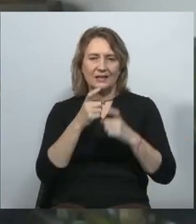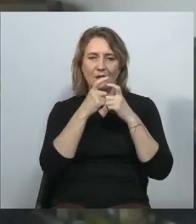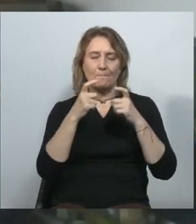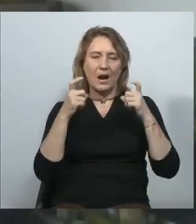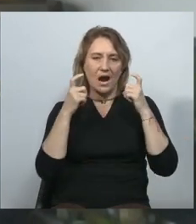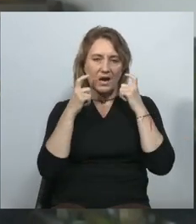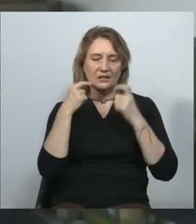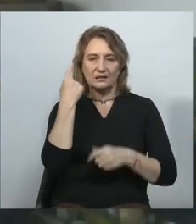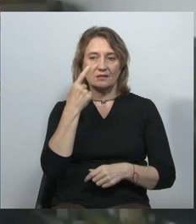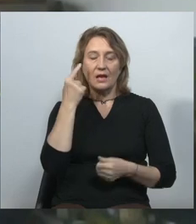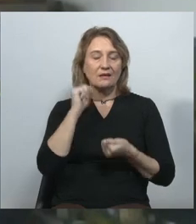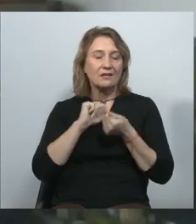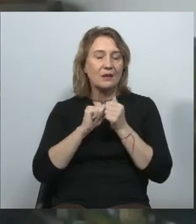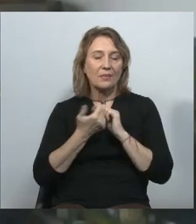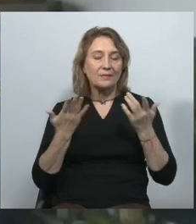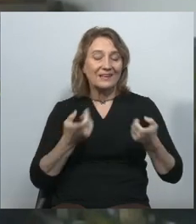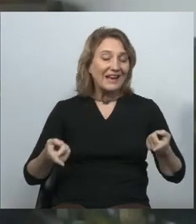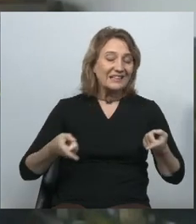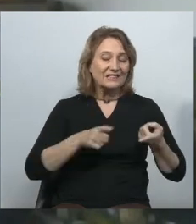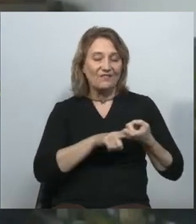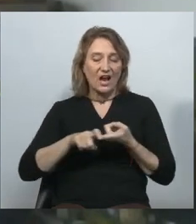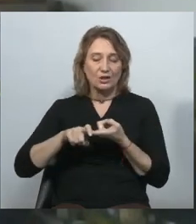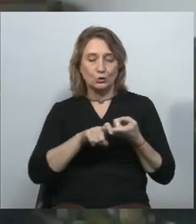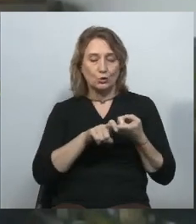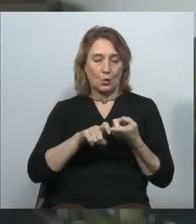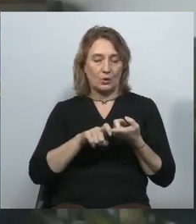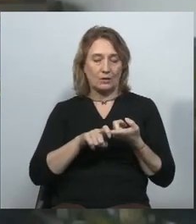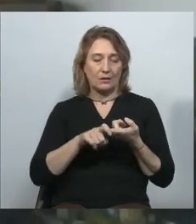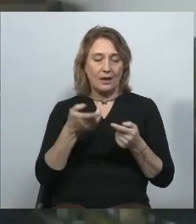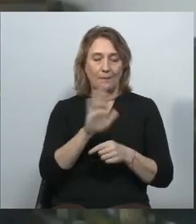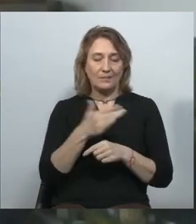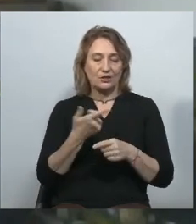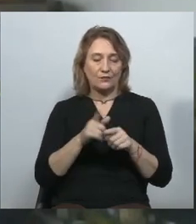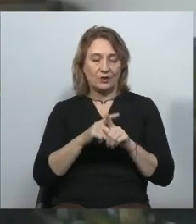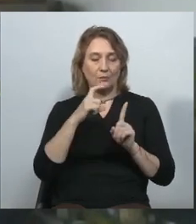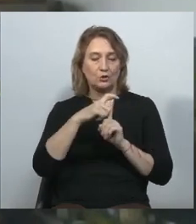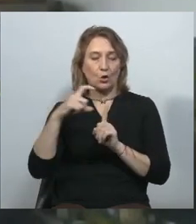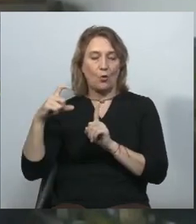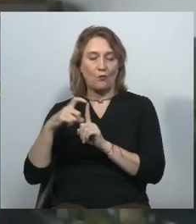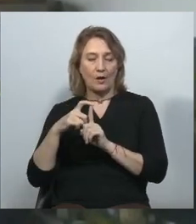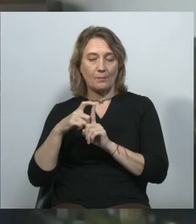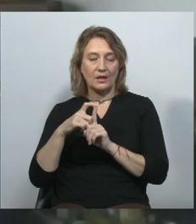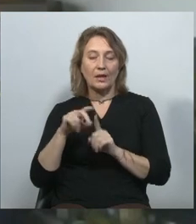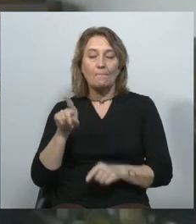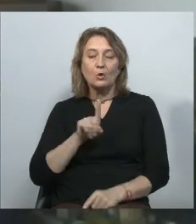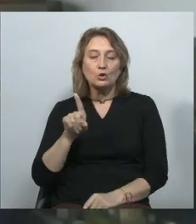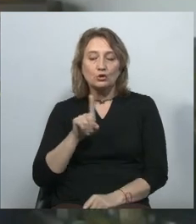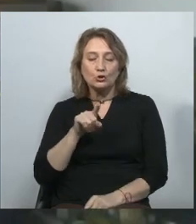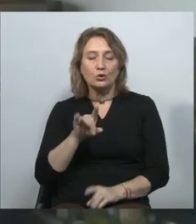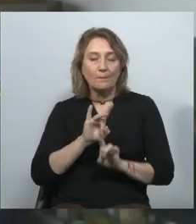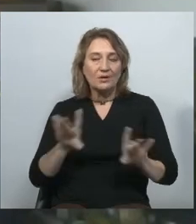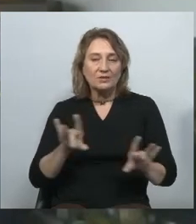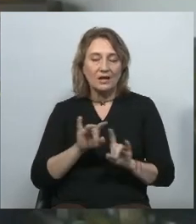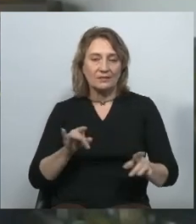and where that connection was and what the association in reality was. All they remember is that they saw it from an